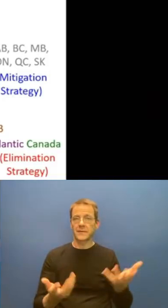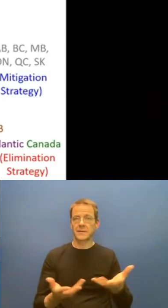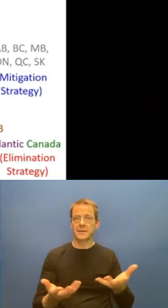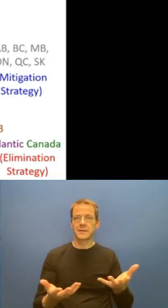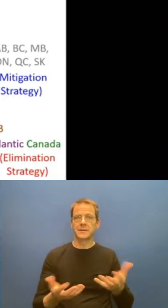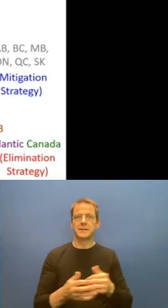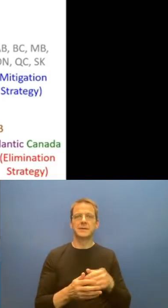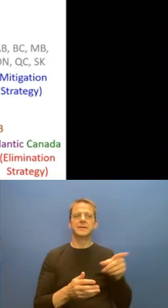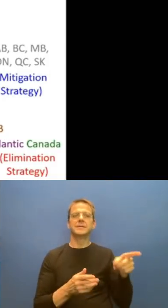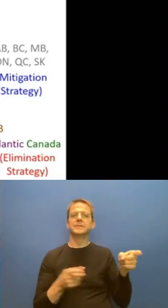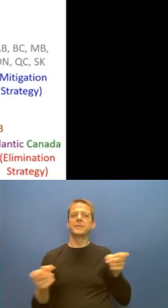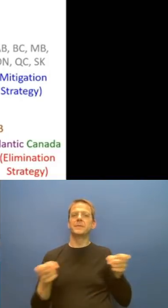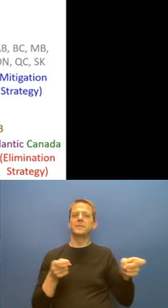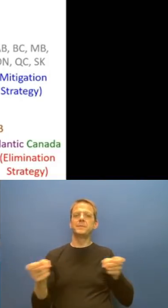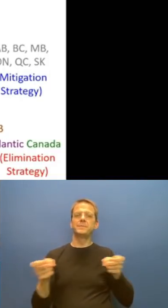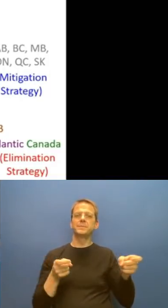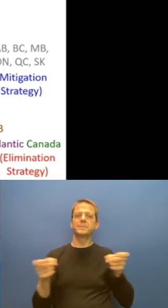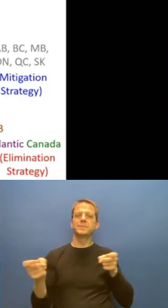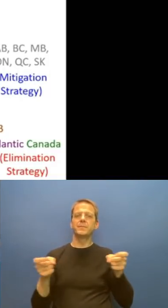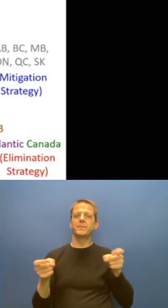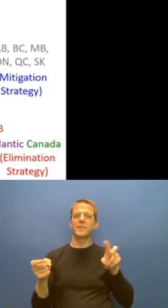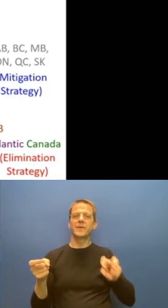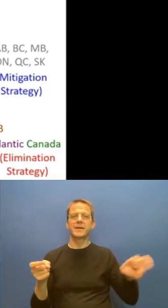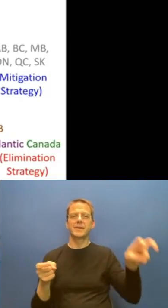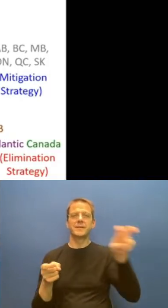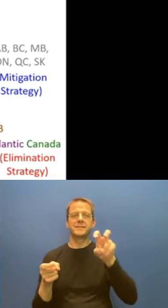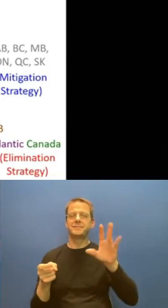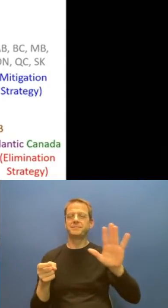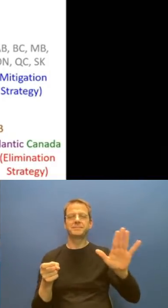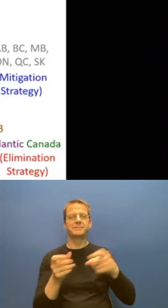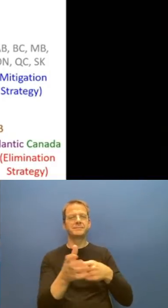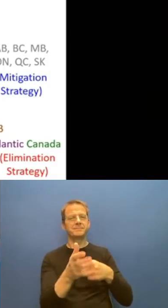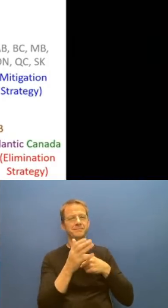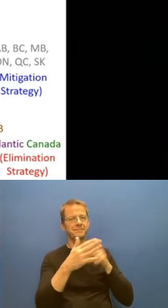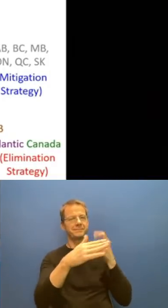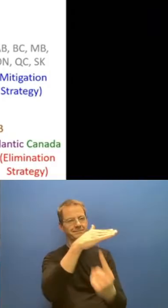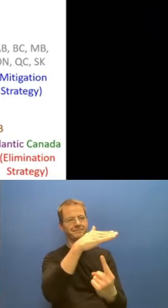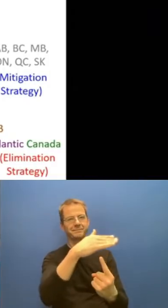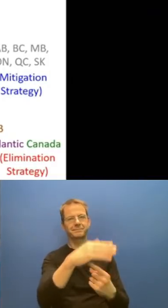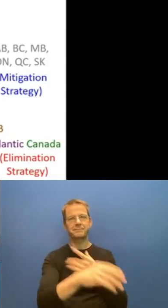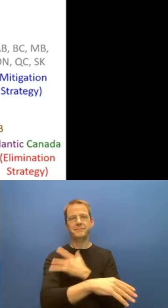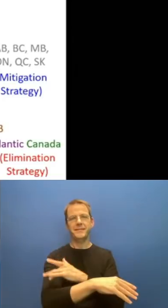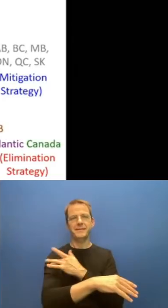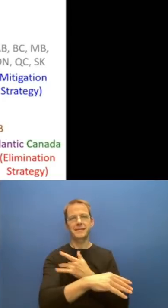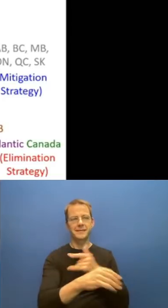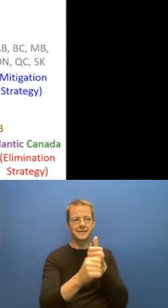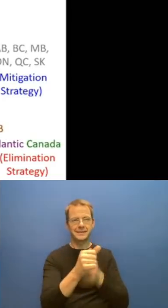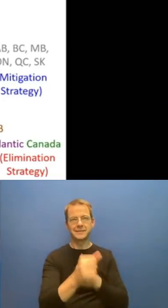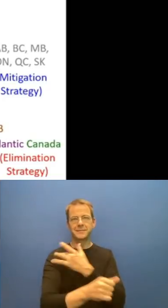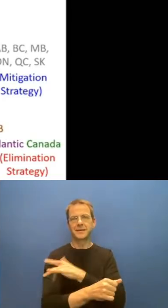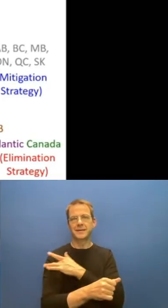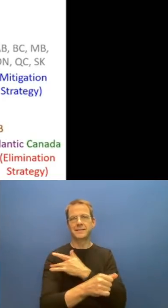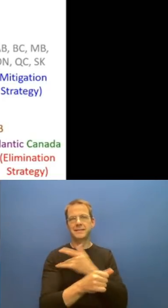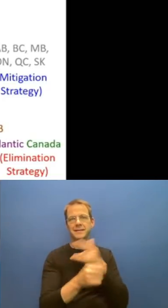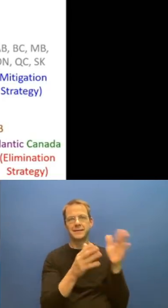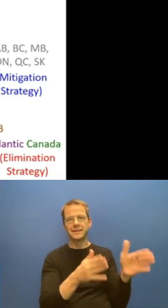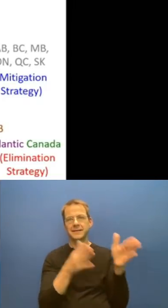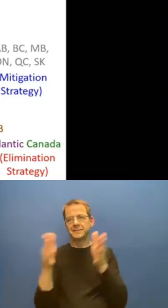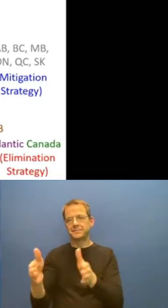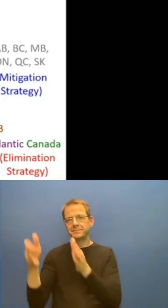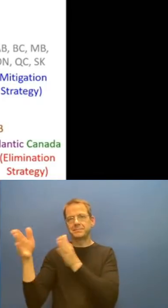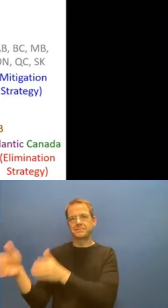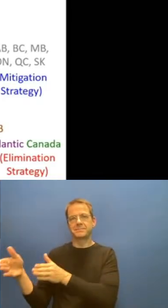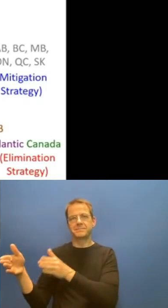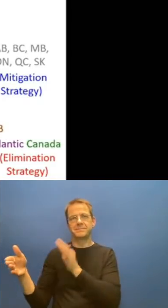those outbreaks didn't spill to neighboring provinces. So if the outbreak was in Nova Scotia, it didn't